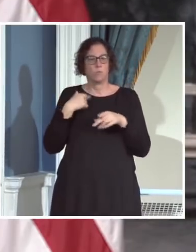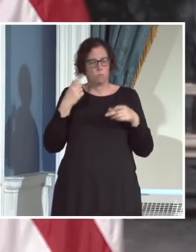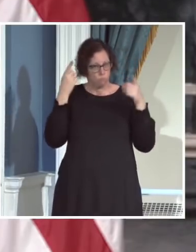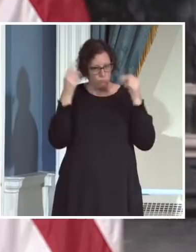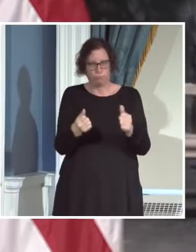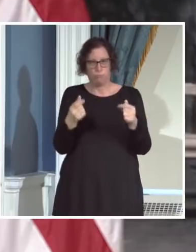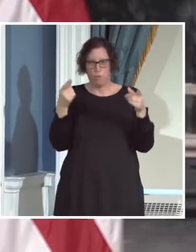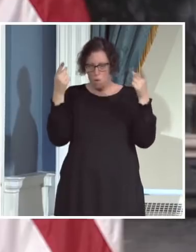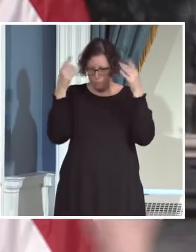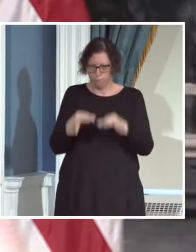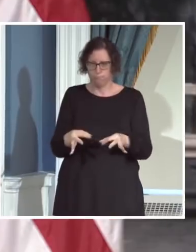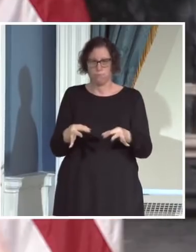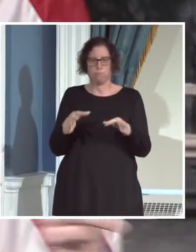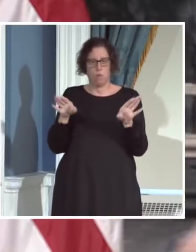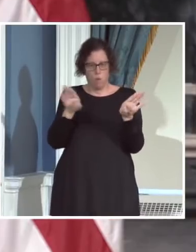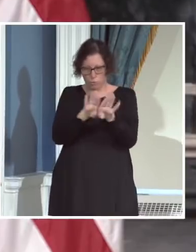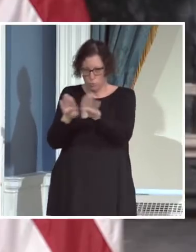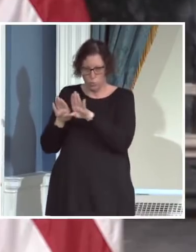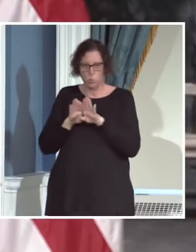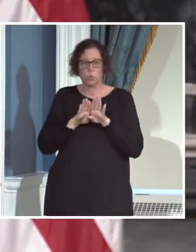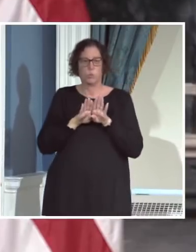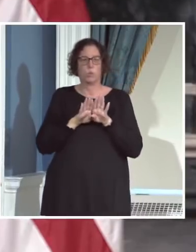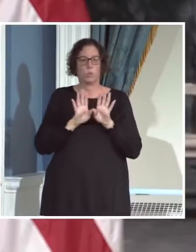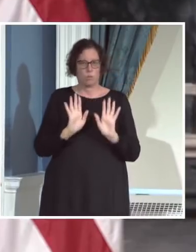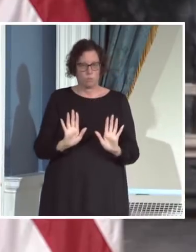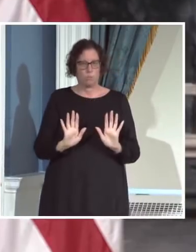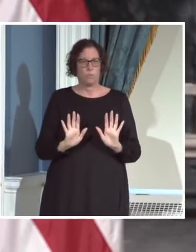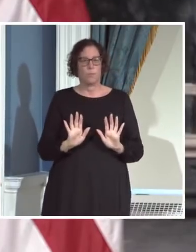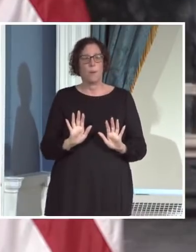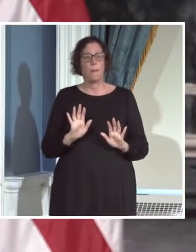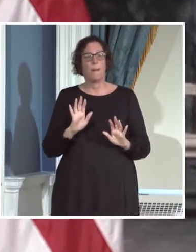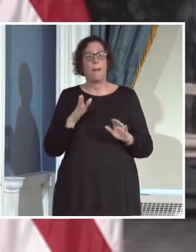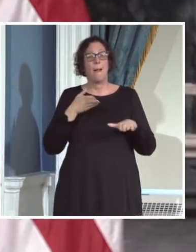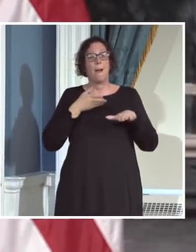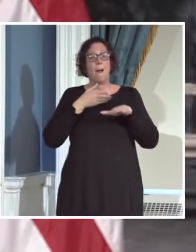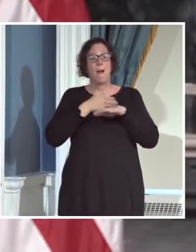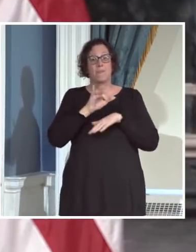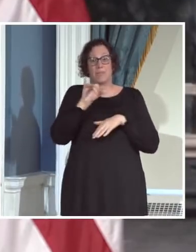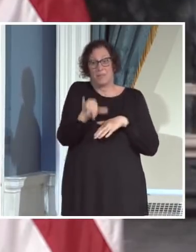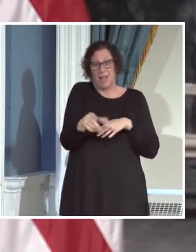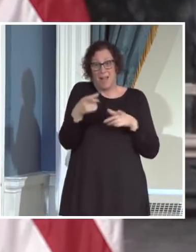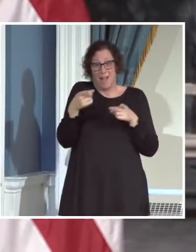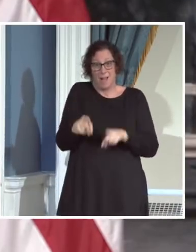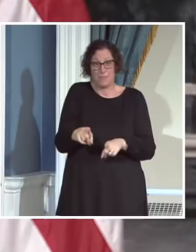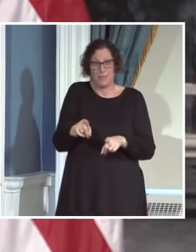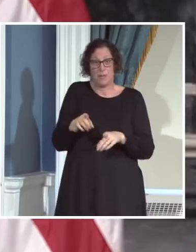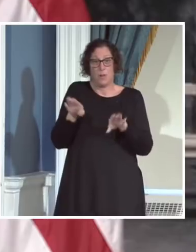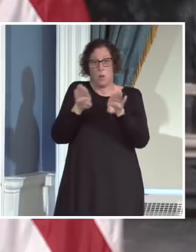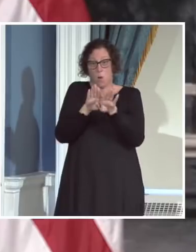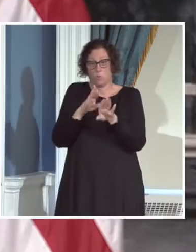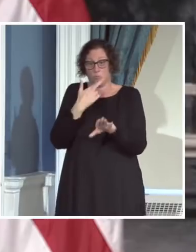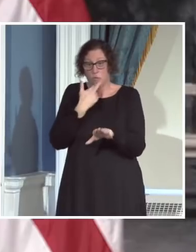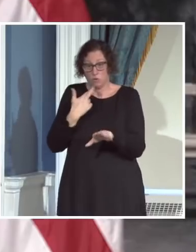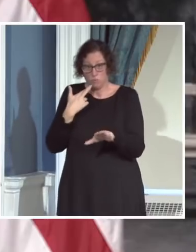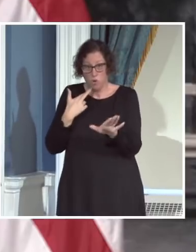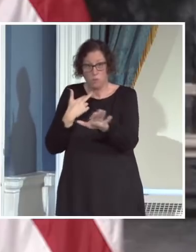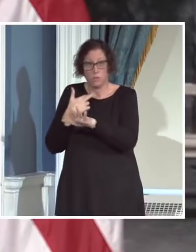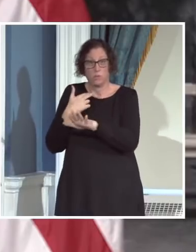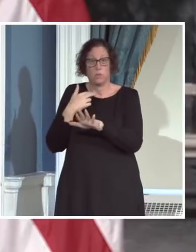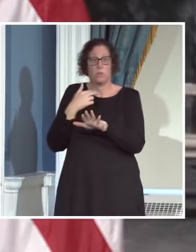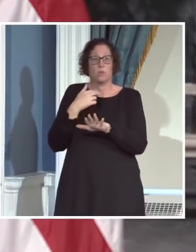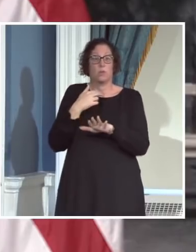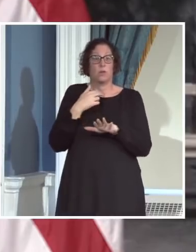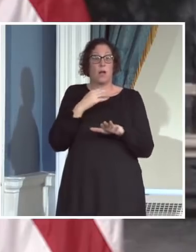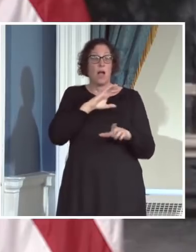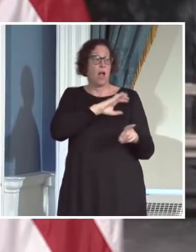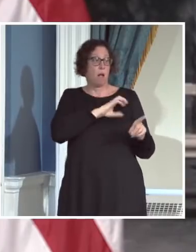then shortly thereafter, and again, I give special thanks to Jimmy O'Neill, who helped me think through the shelter-in-place issue because of what was happening in